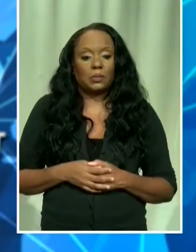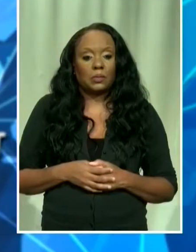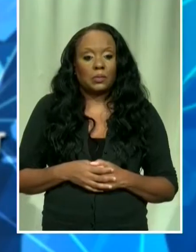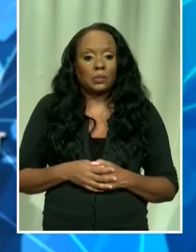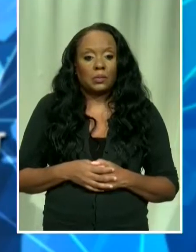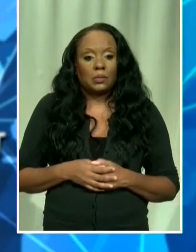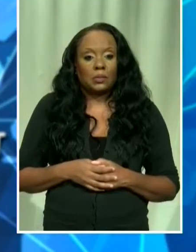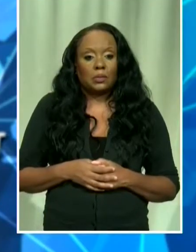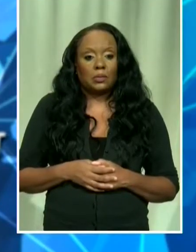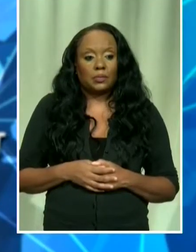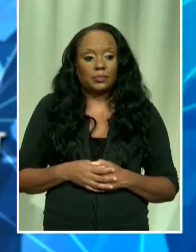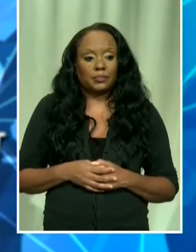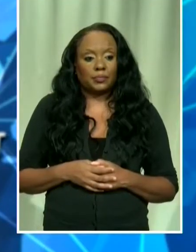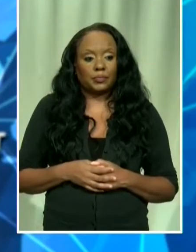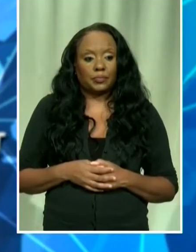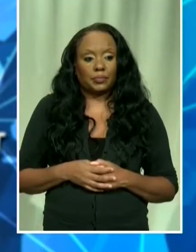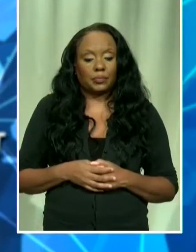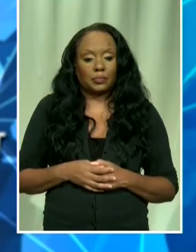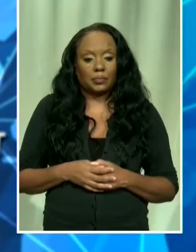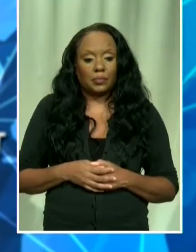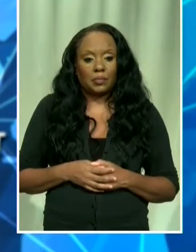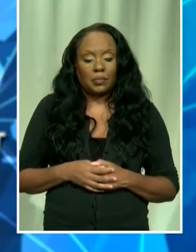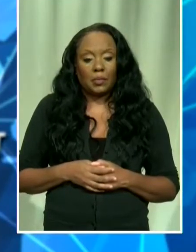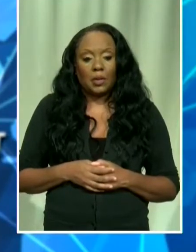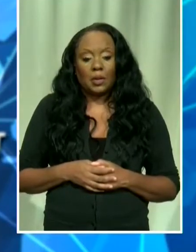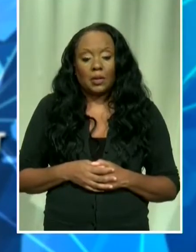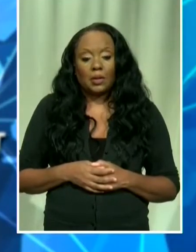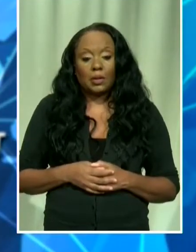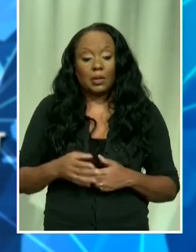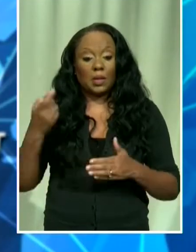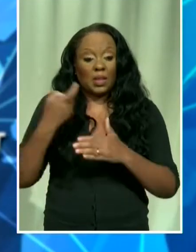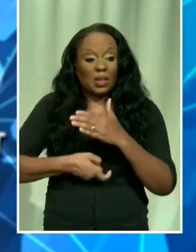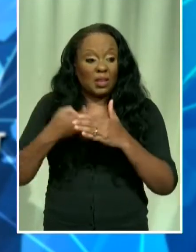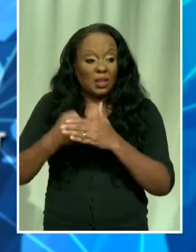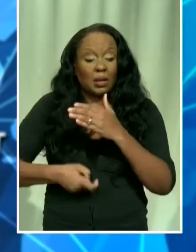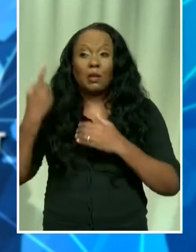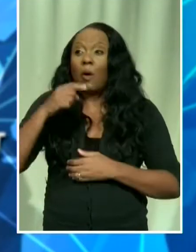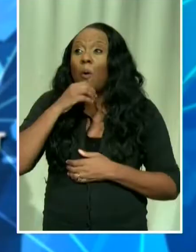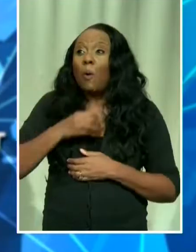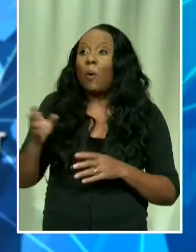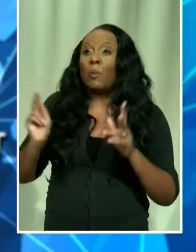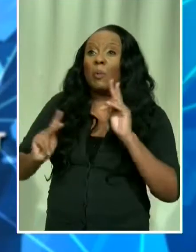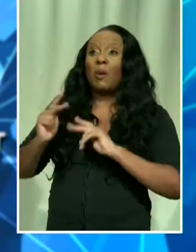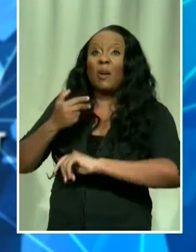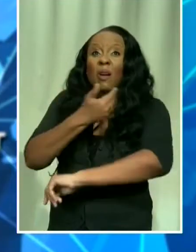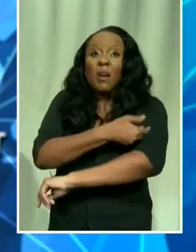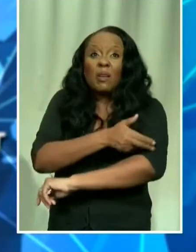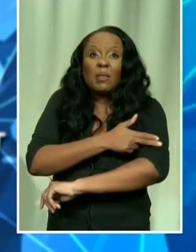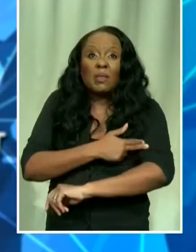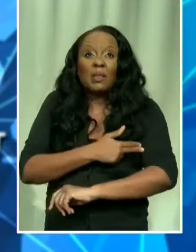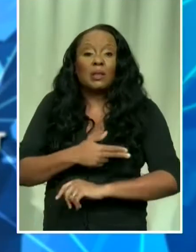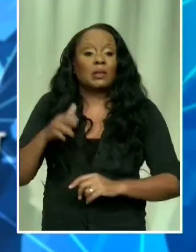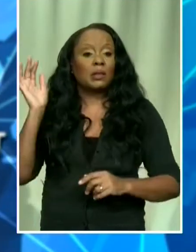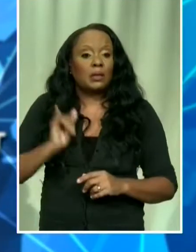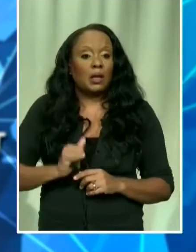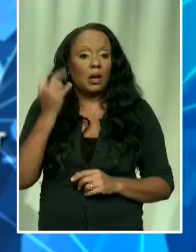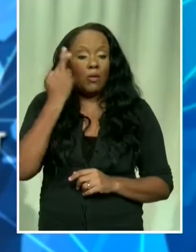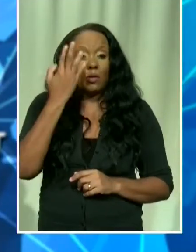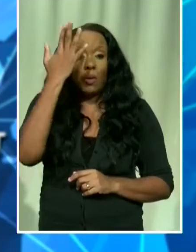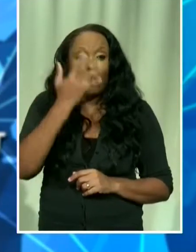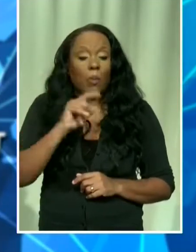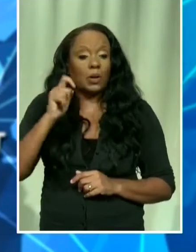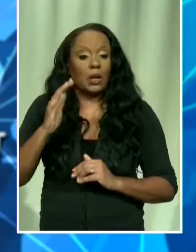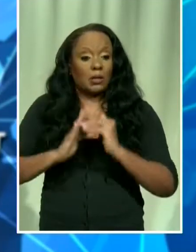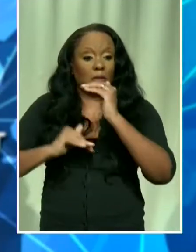The costliness of repairs to the existing geriatric hospital is among several reasons provided for why a new facility should be